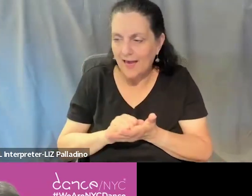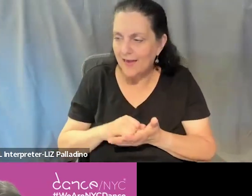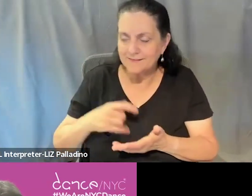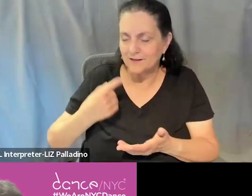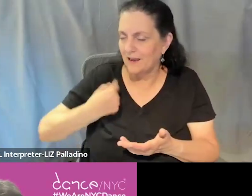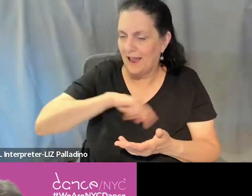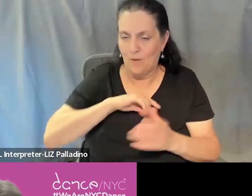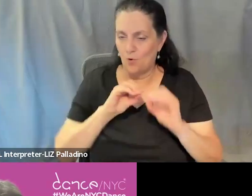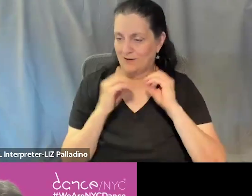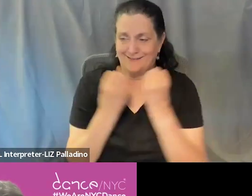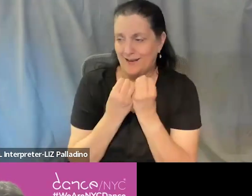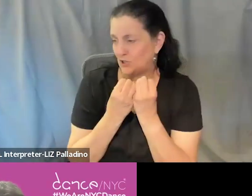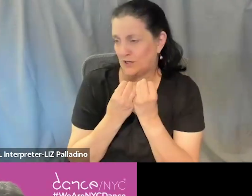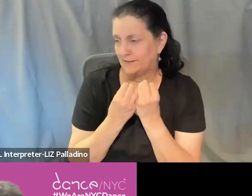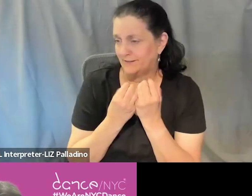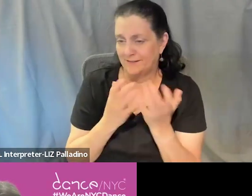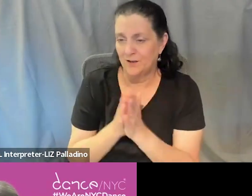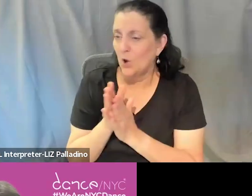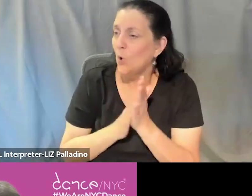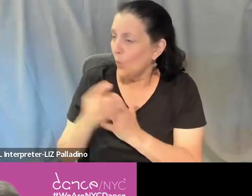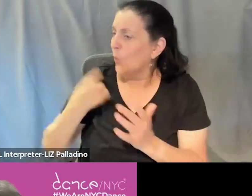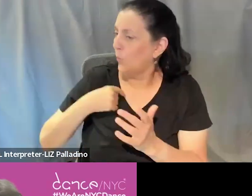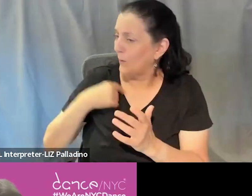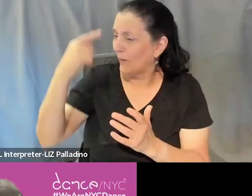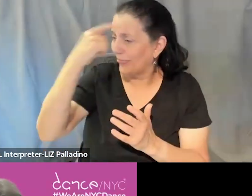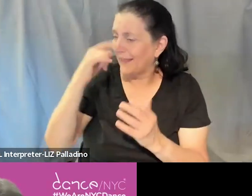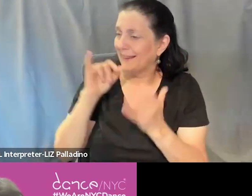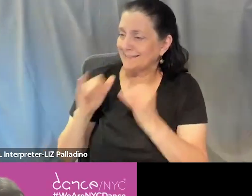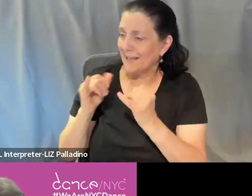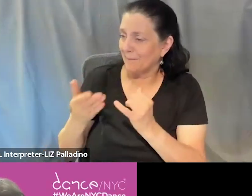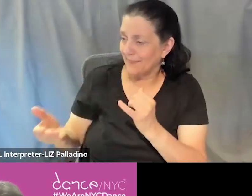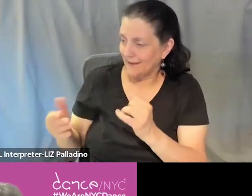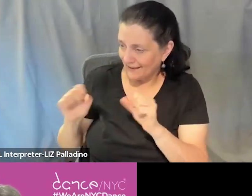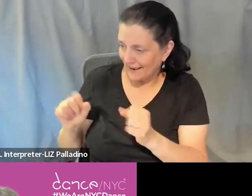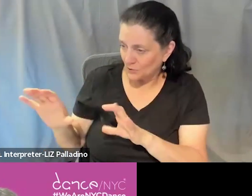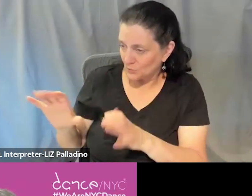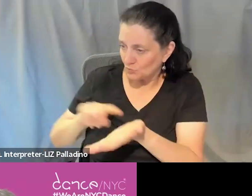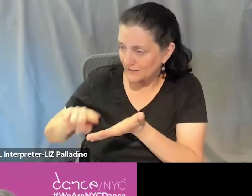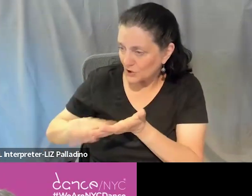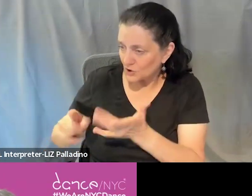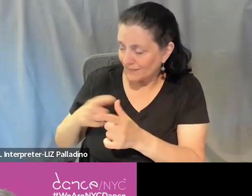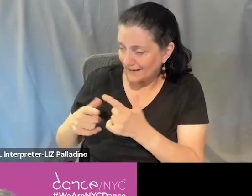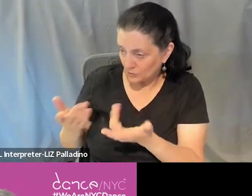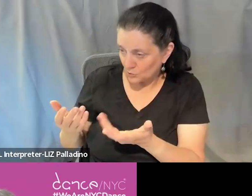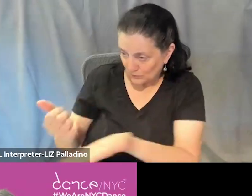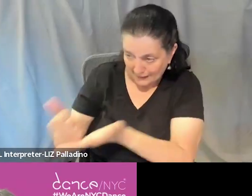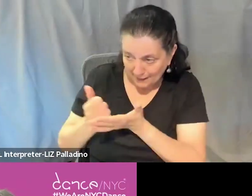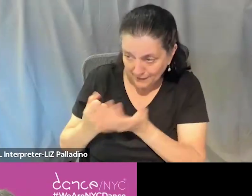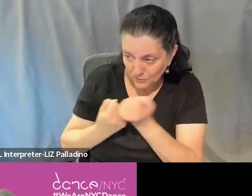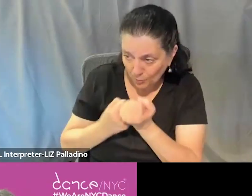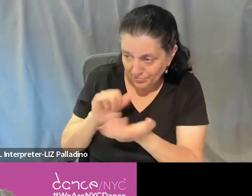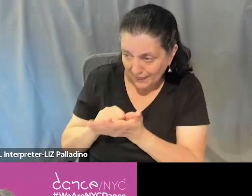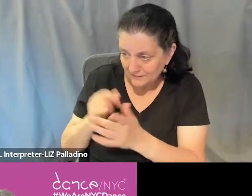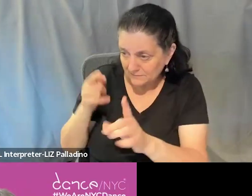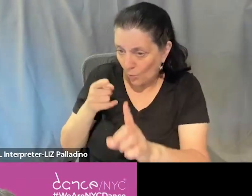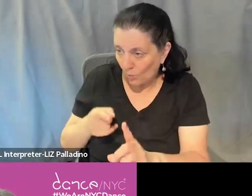Arts. That's great. We were actually thinking the same thing too. Can I do some more research and come back to you? Would you help us support that?